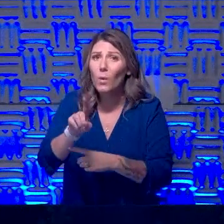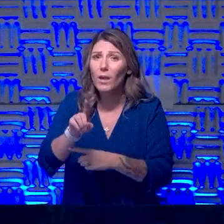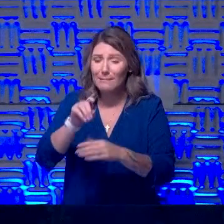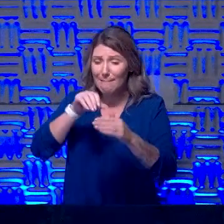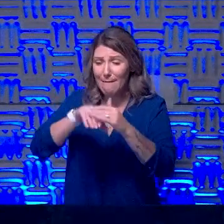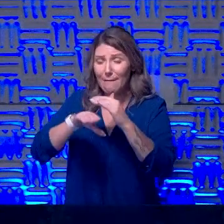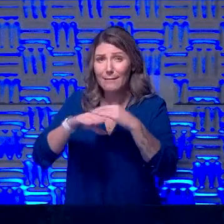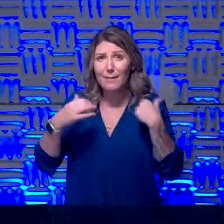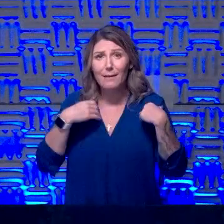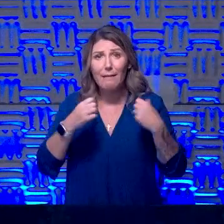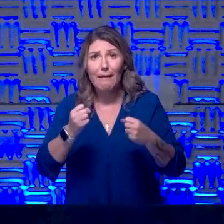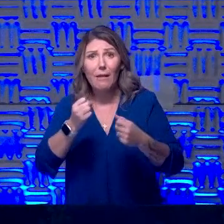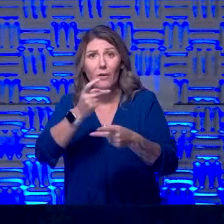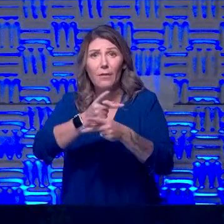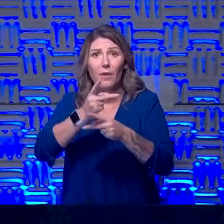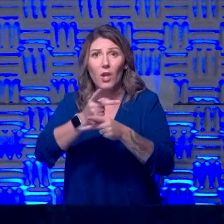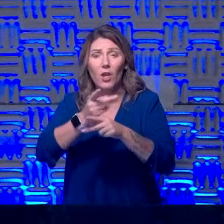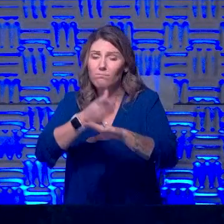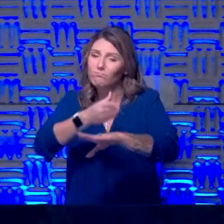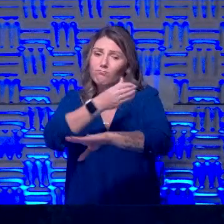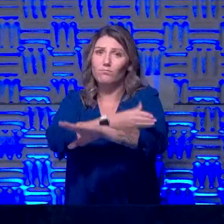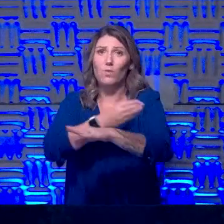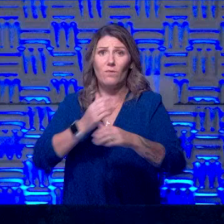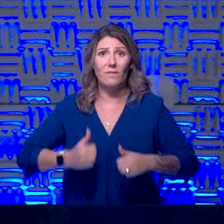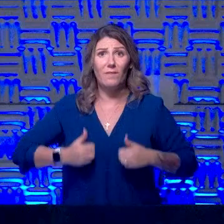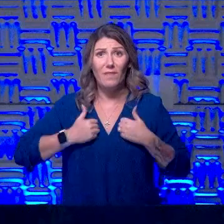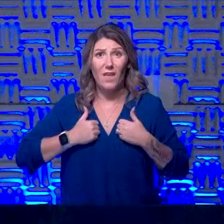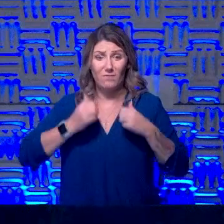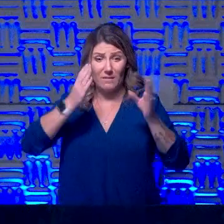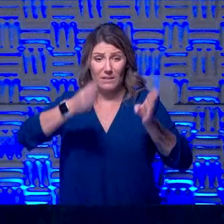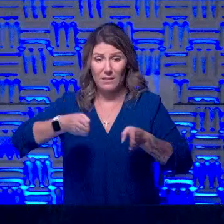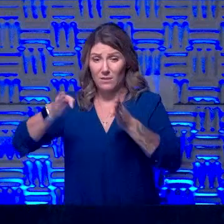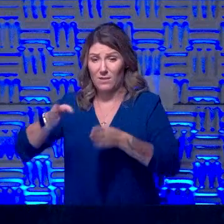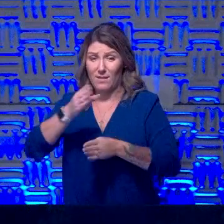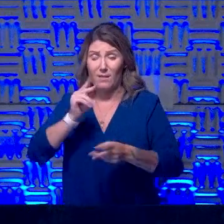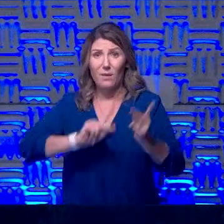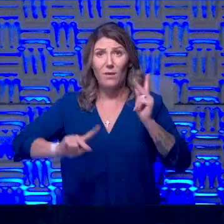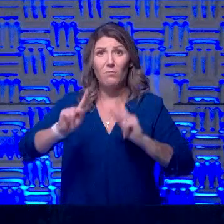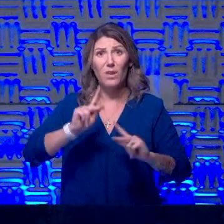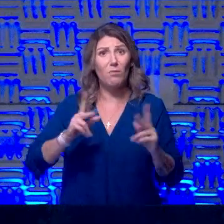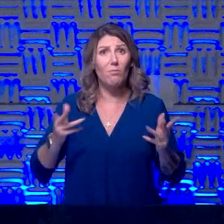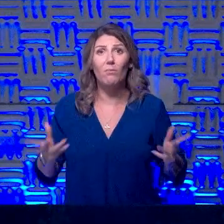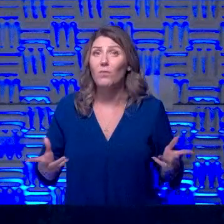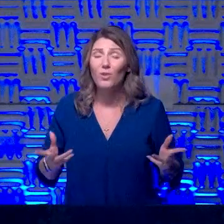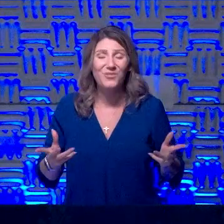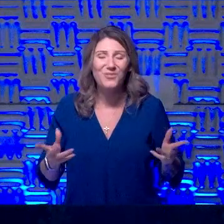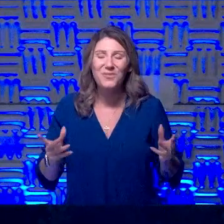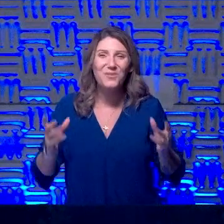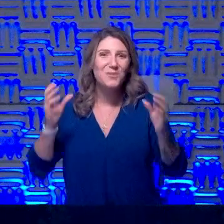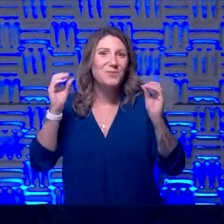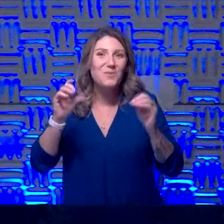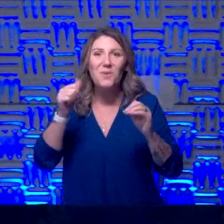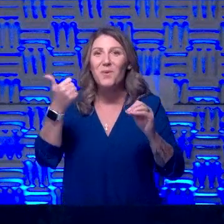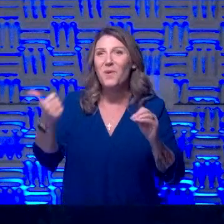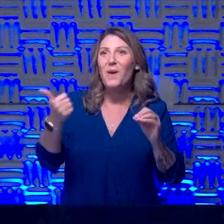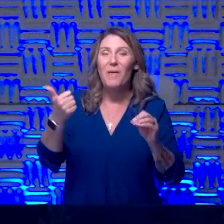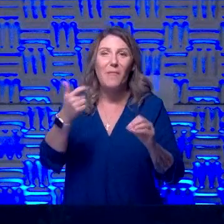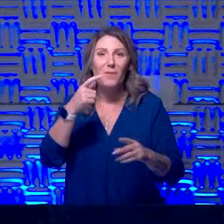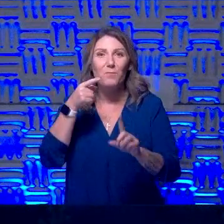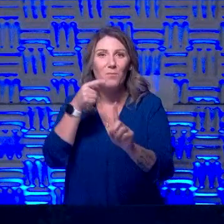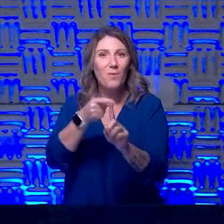access to healthcare improves the lives of individuals and in people, and there is no question about it, and